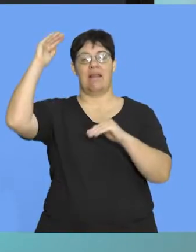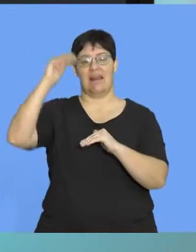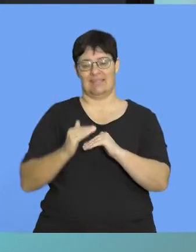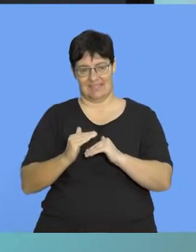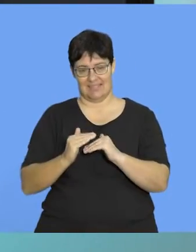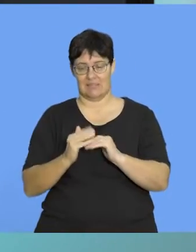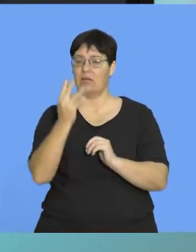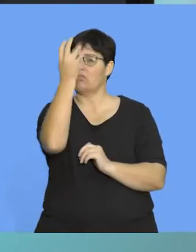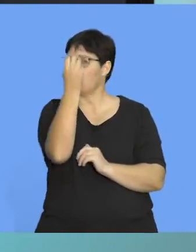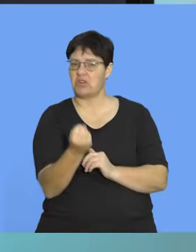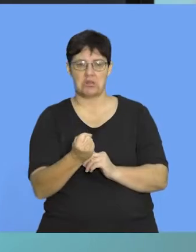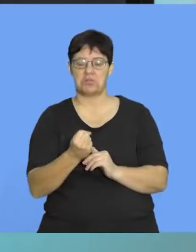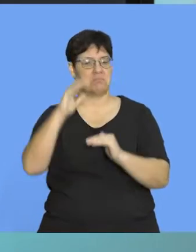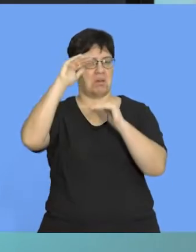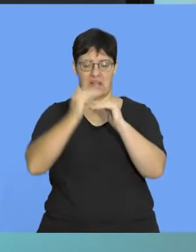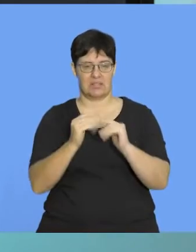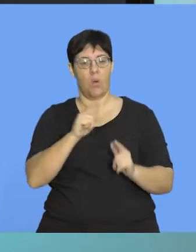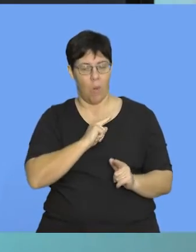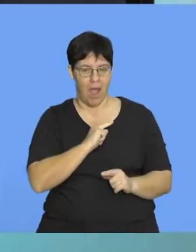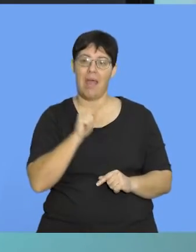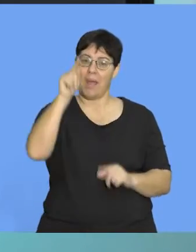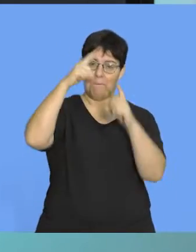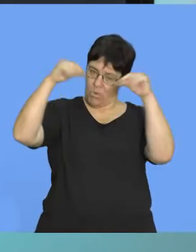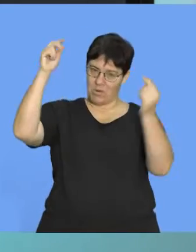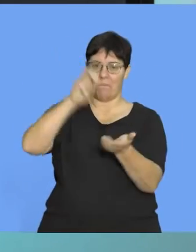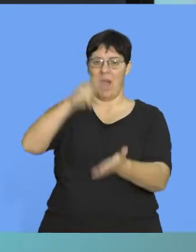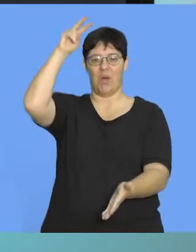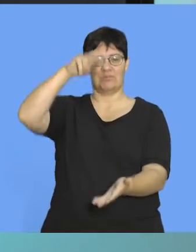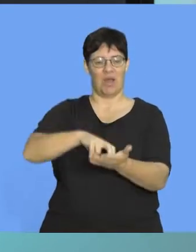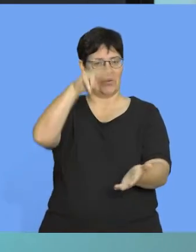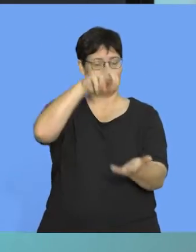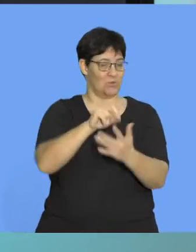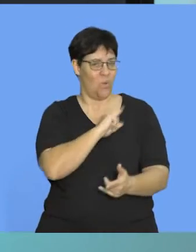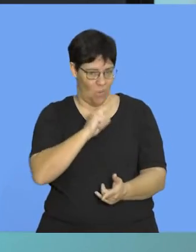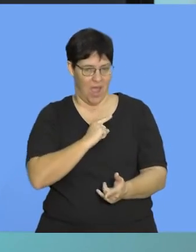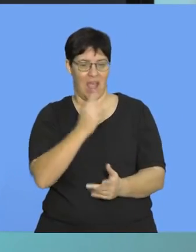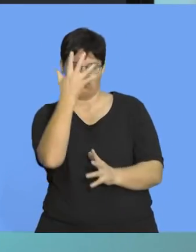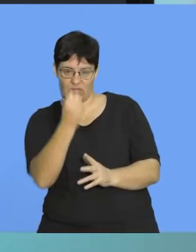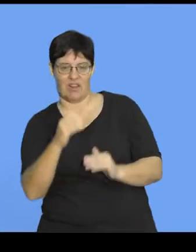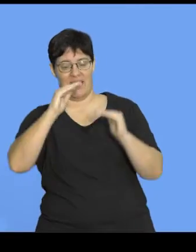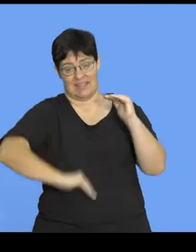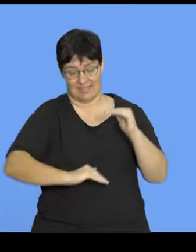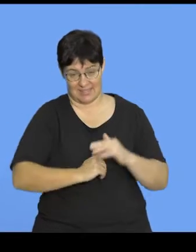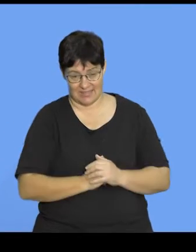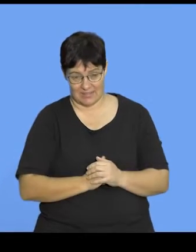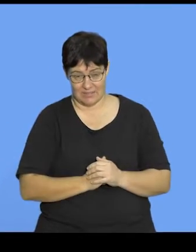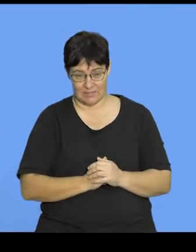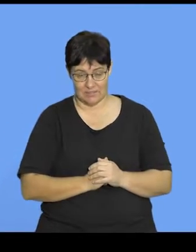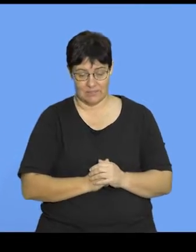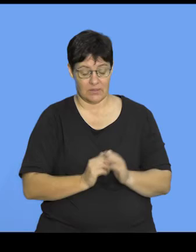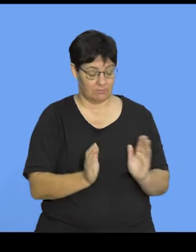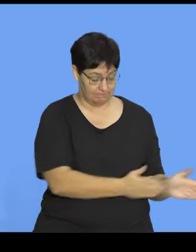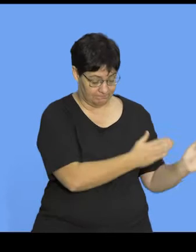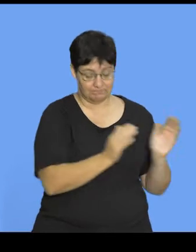smaller than on Earth, which is why people can bounce on the moon, because there's less gravity. G is a